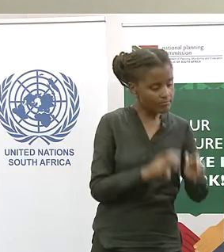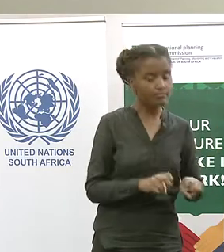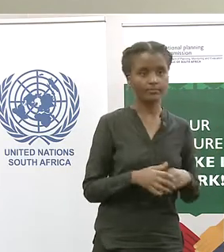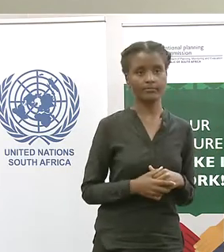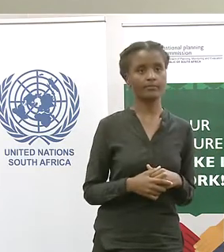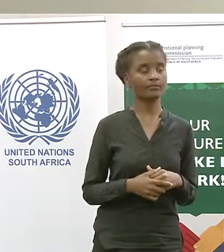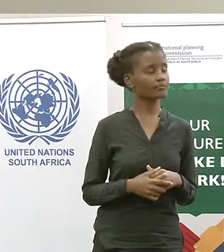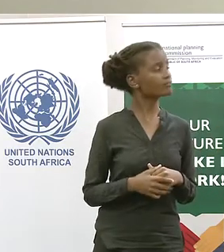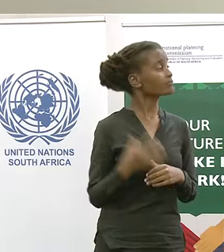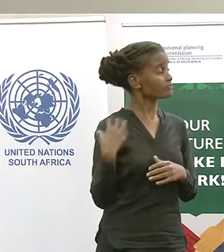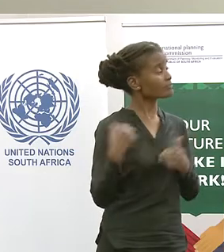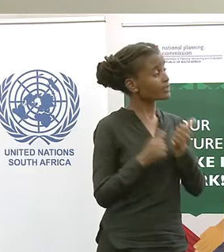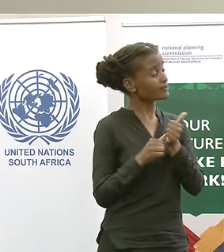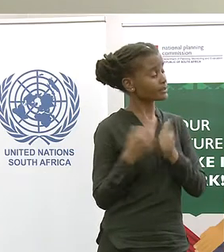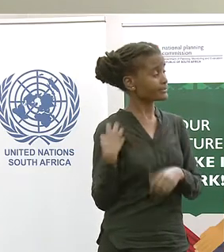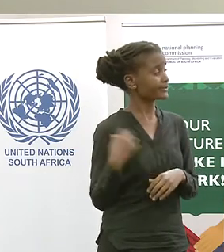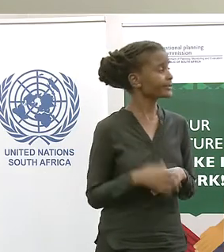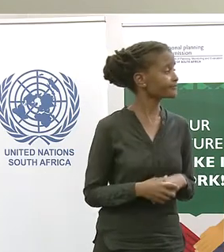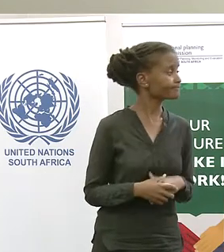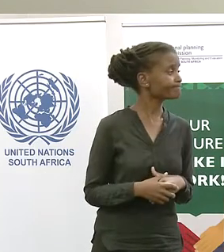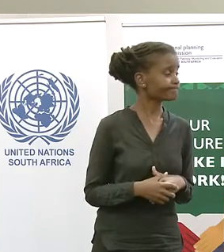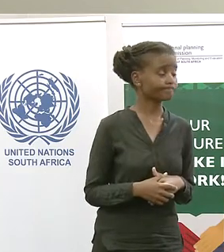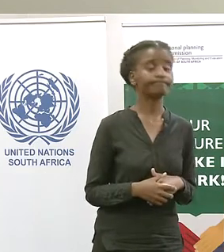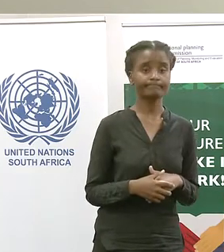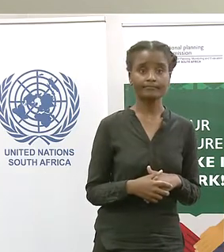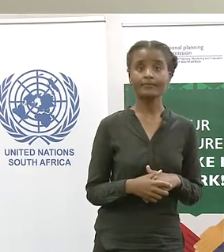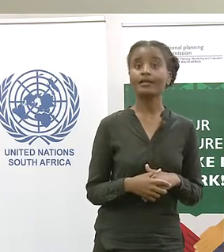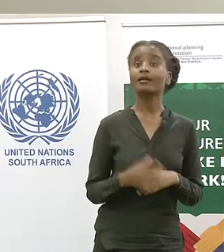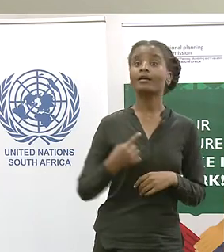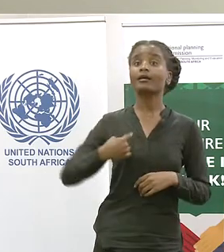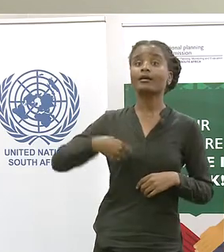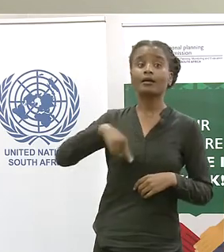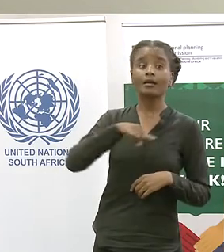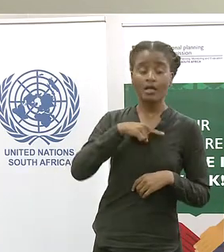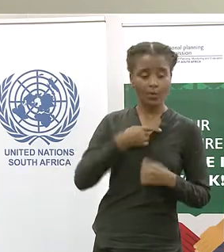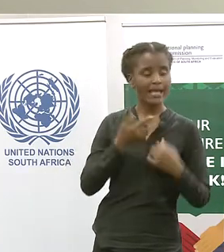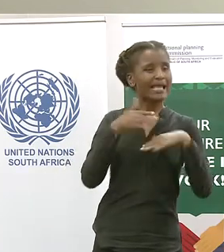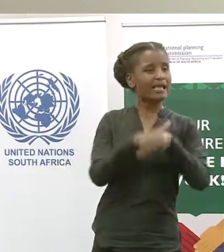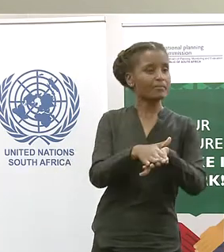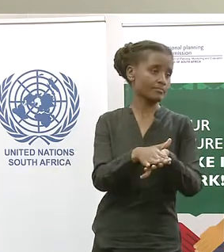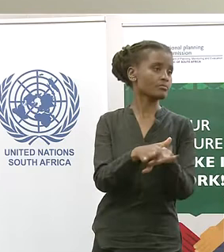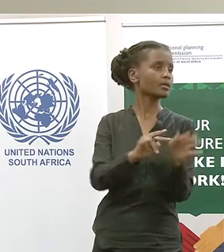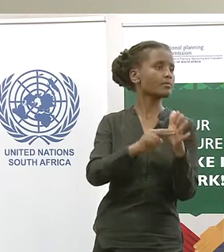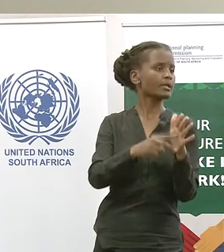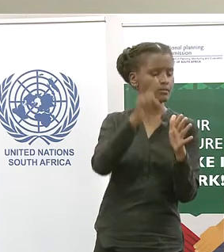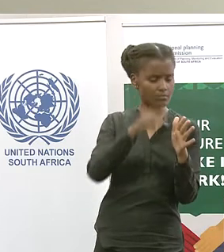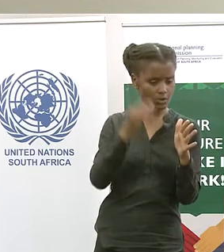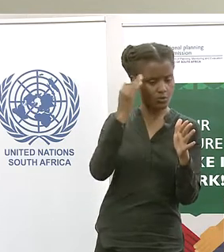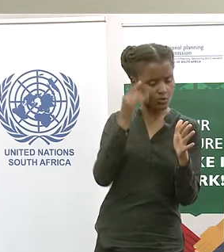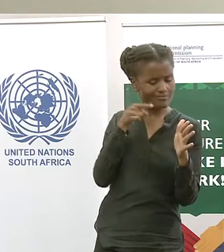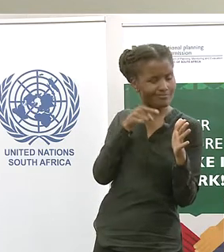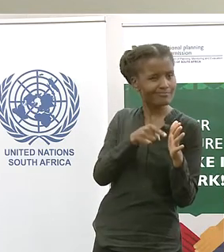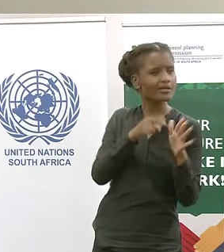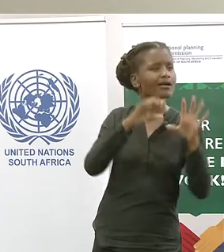plan must prioritize what it is that we are needing to specifically